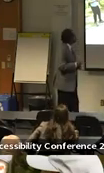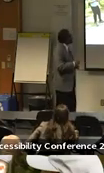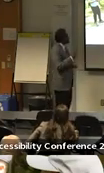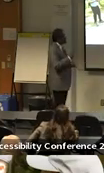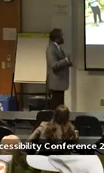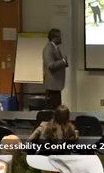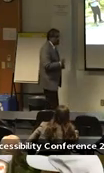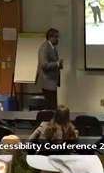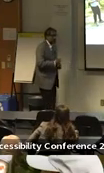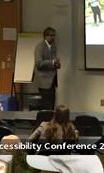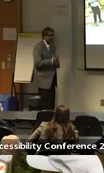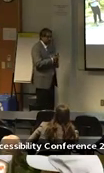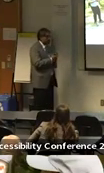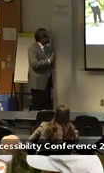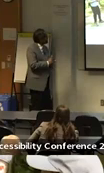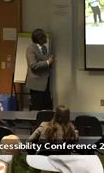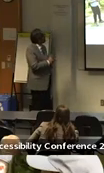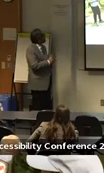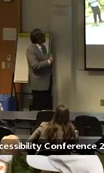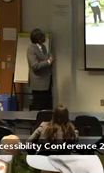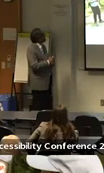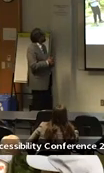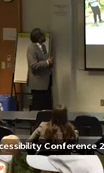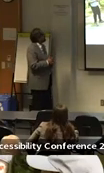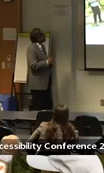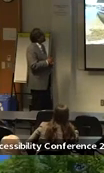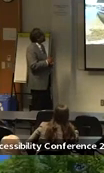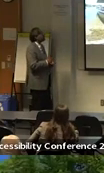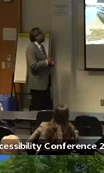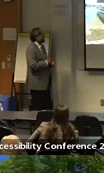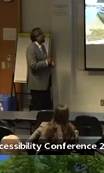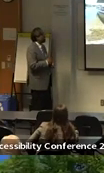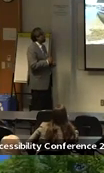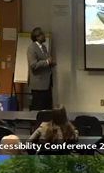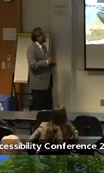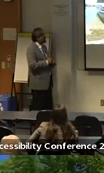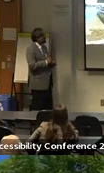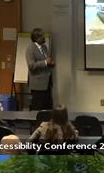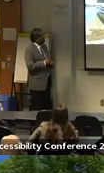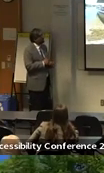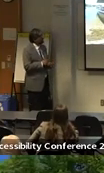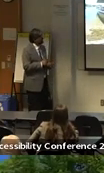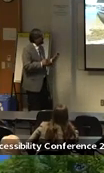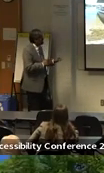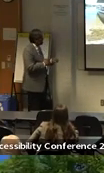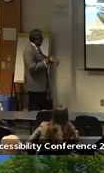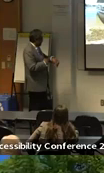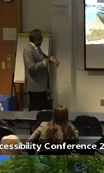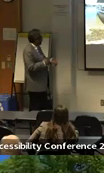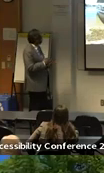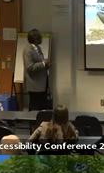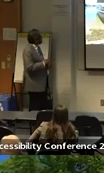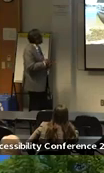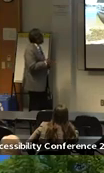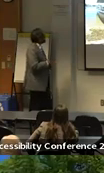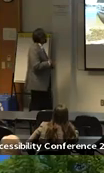We also had another person who was neurodivergent in the group. And we learned quite a lot. We learned a ton. I can just touch on a couple of things quickly